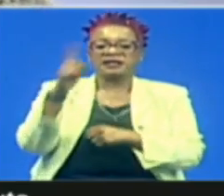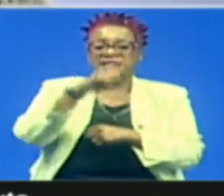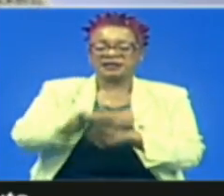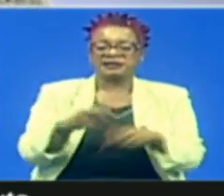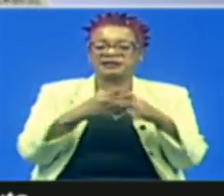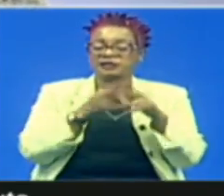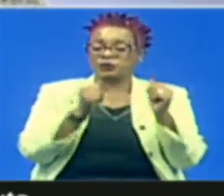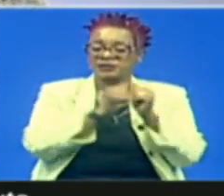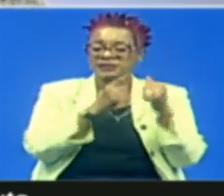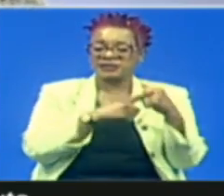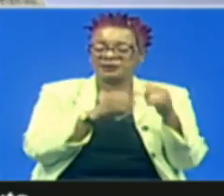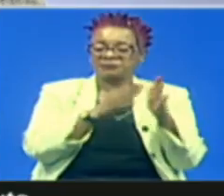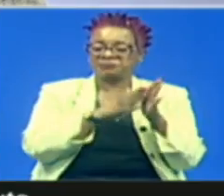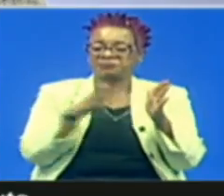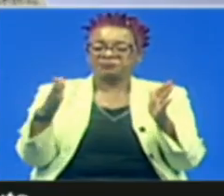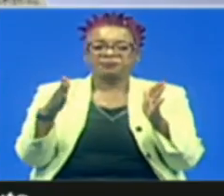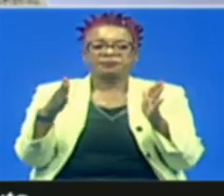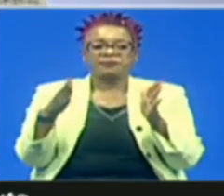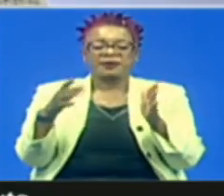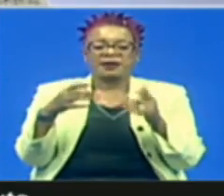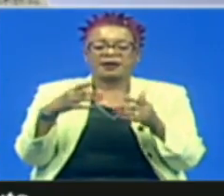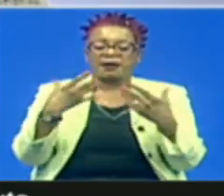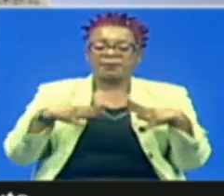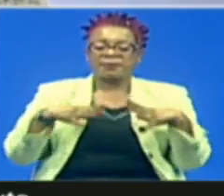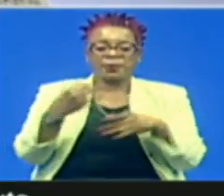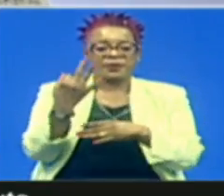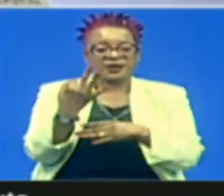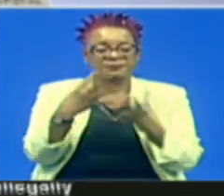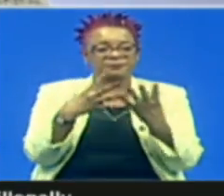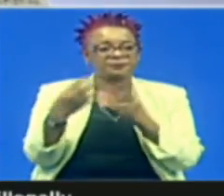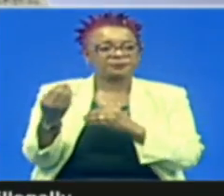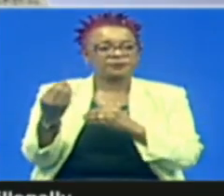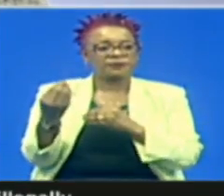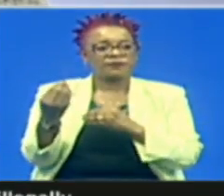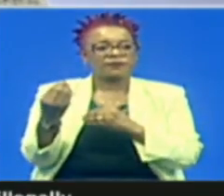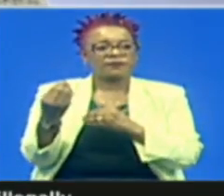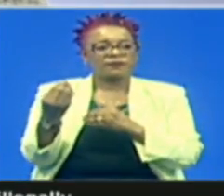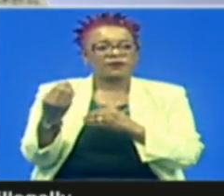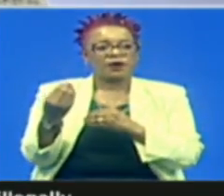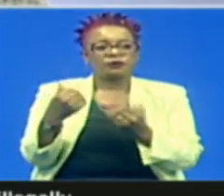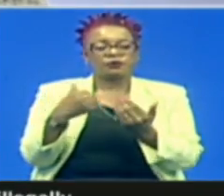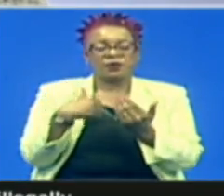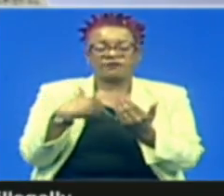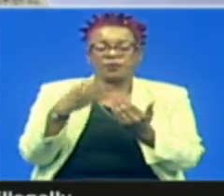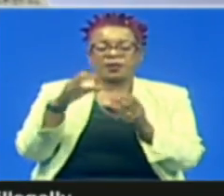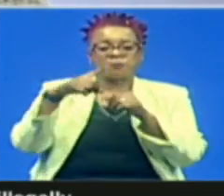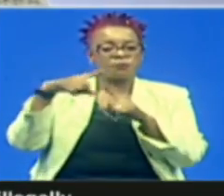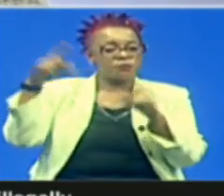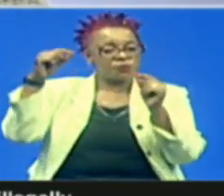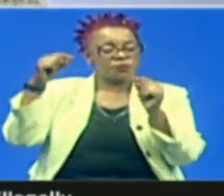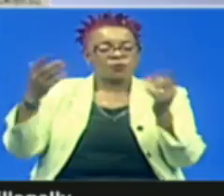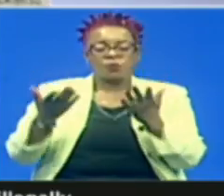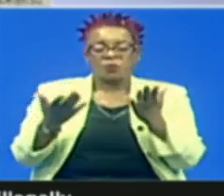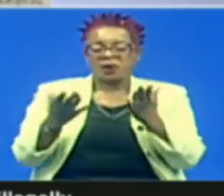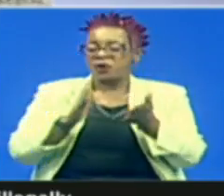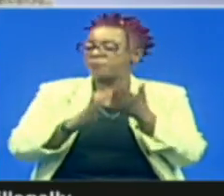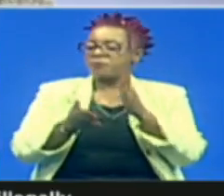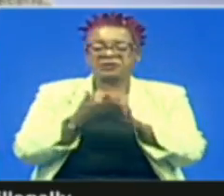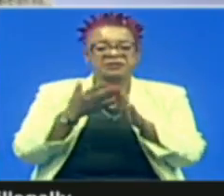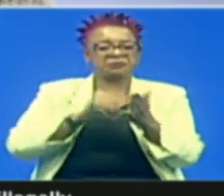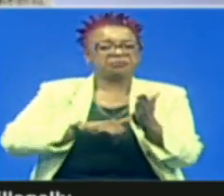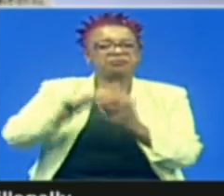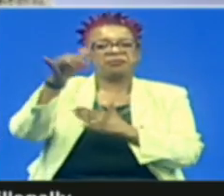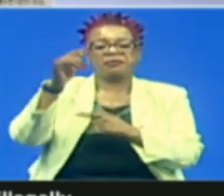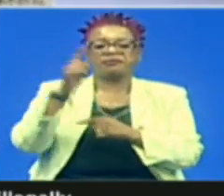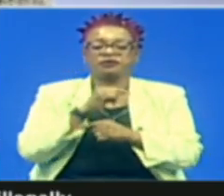the 16th, three men left the bounds of Earth on their way to set foot on the moon, where no human had ever been before.